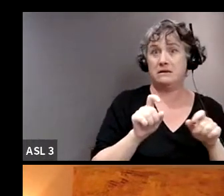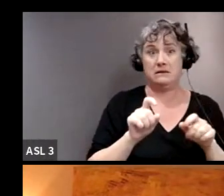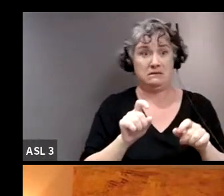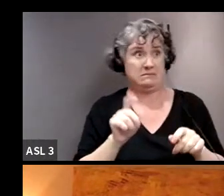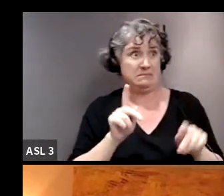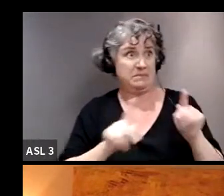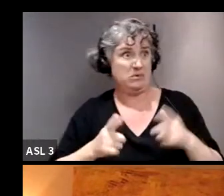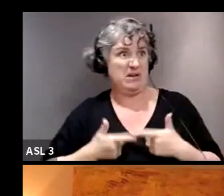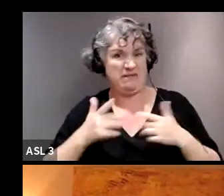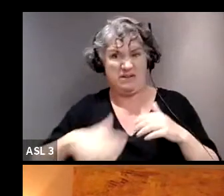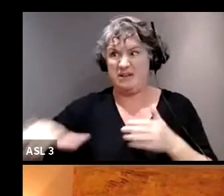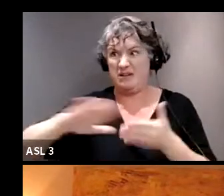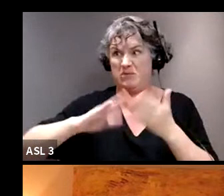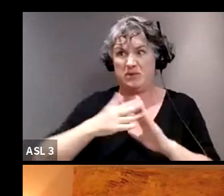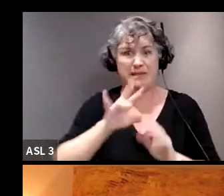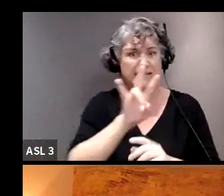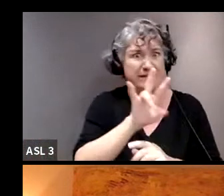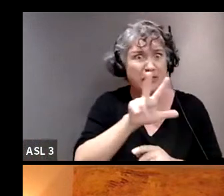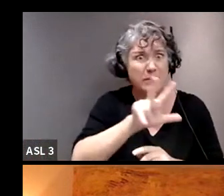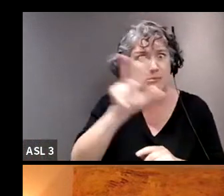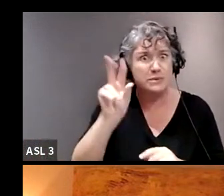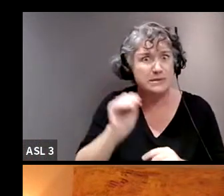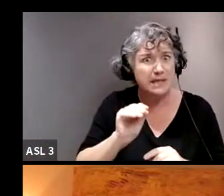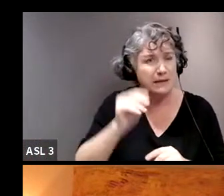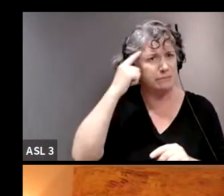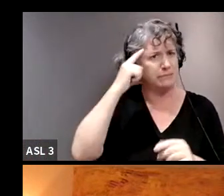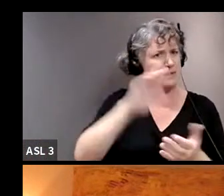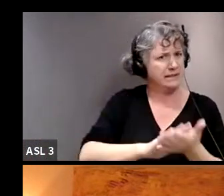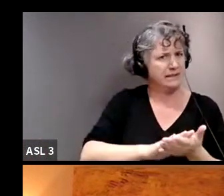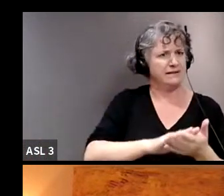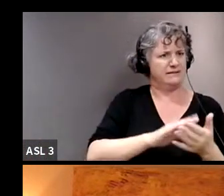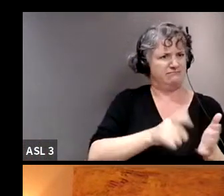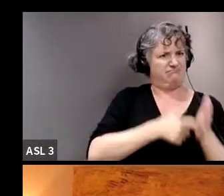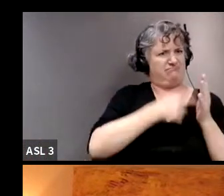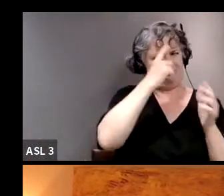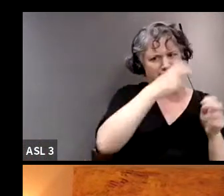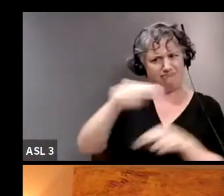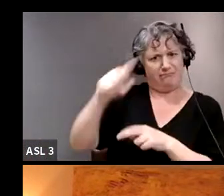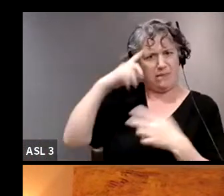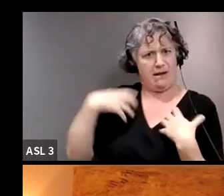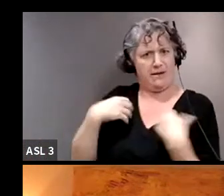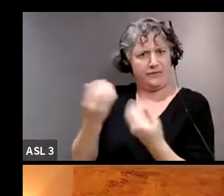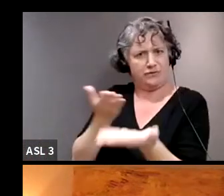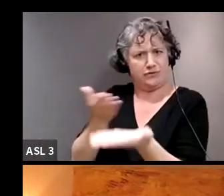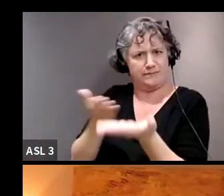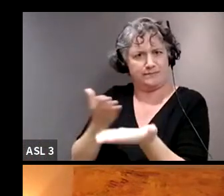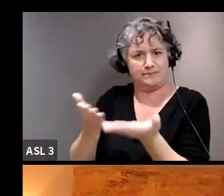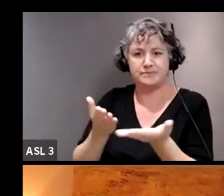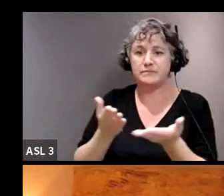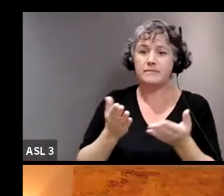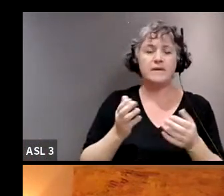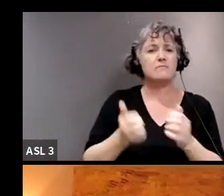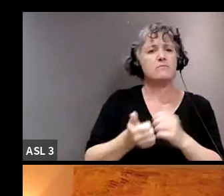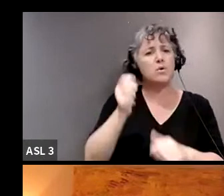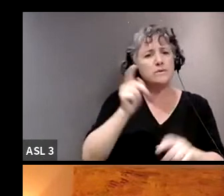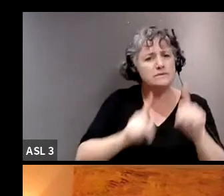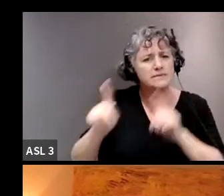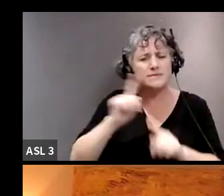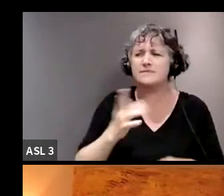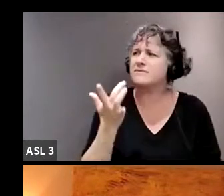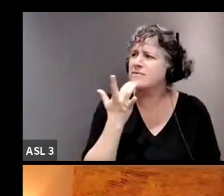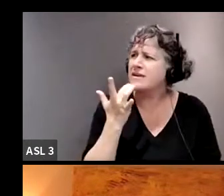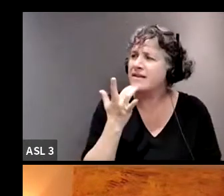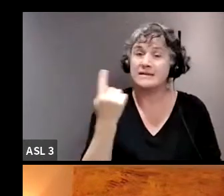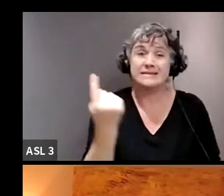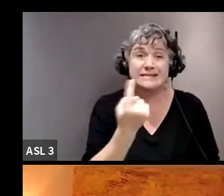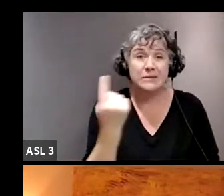some mental health services should be shifted to other services demand may have gone up sure but the survey confirms that a vast majority of people would rather have